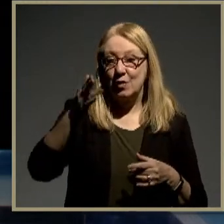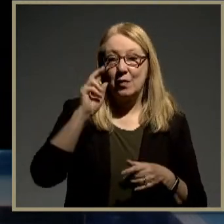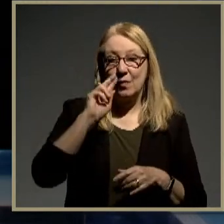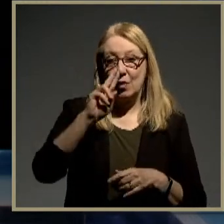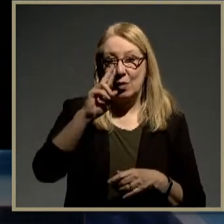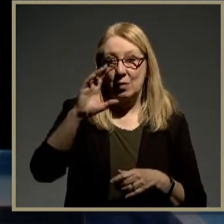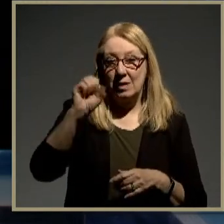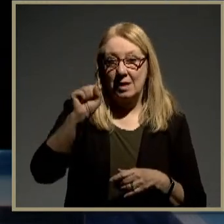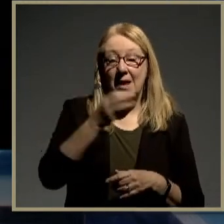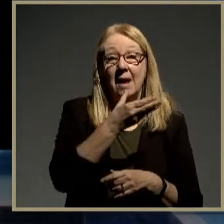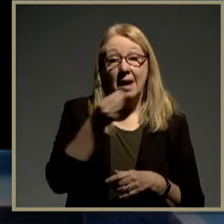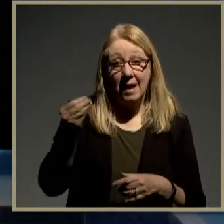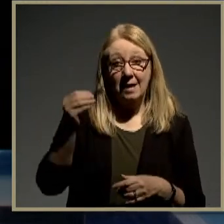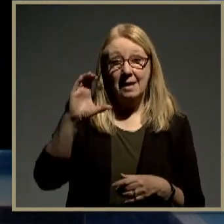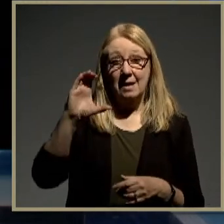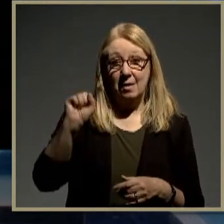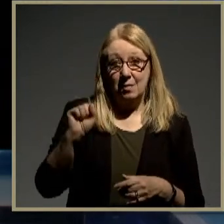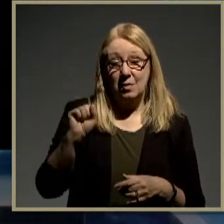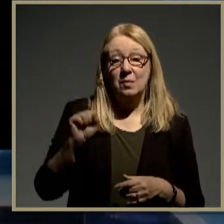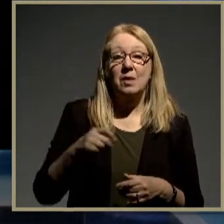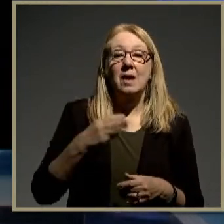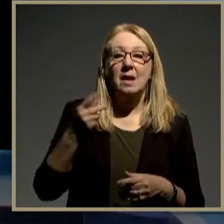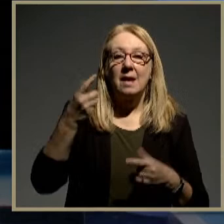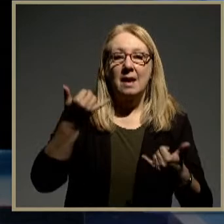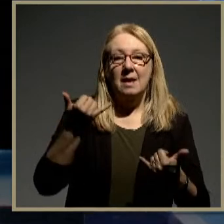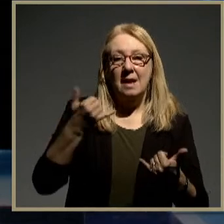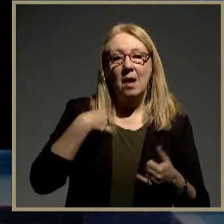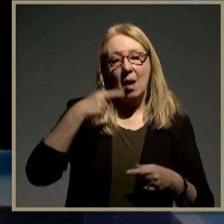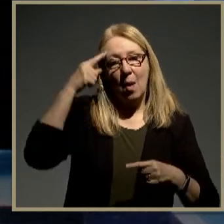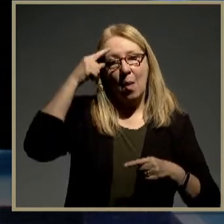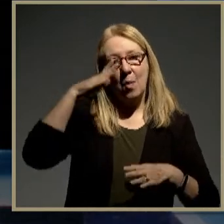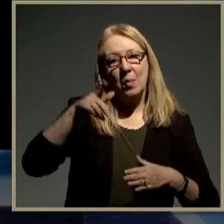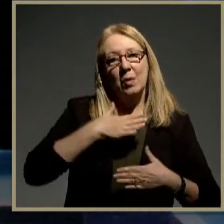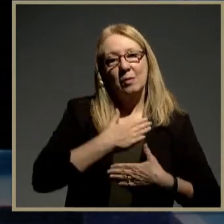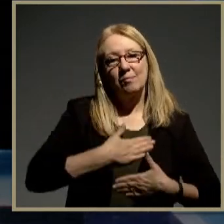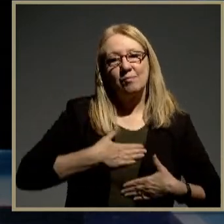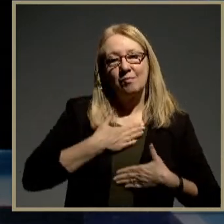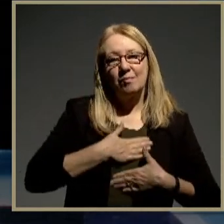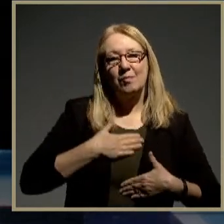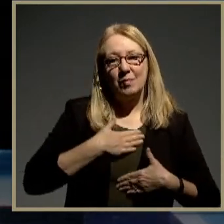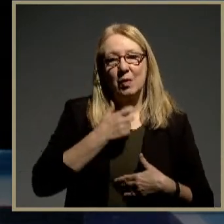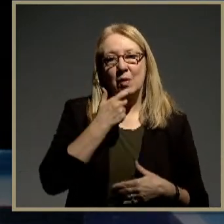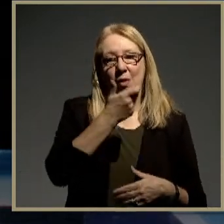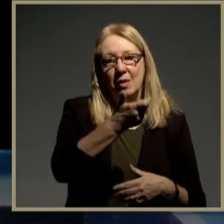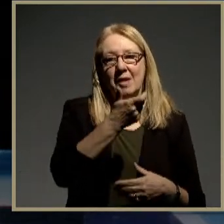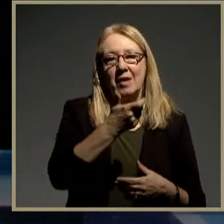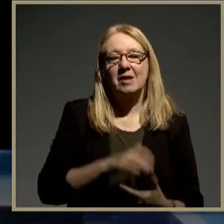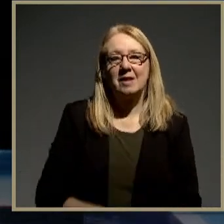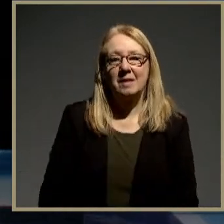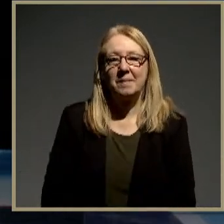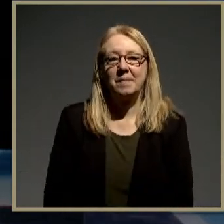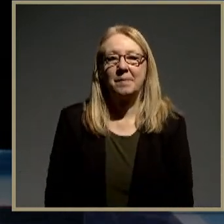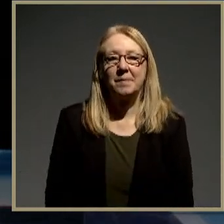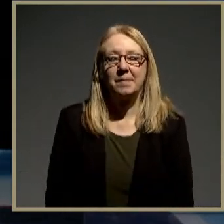Colorado Springs. And now, I hope you enjoy taking a look into the Hybl Center. Thank you.